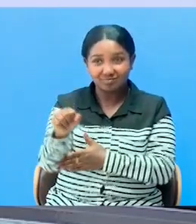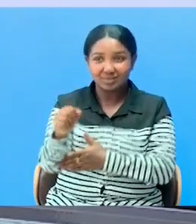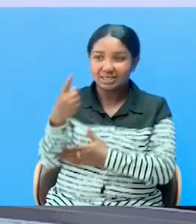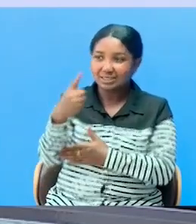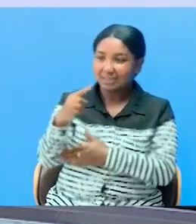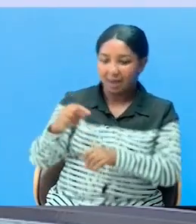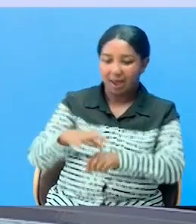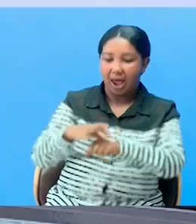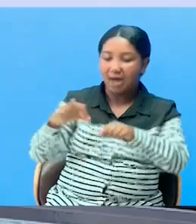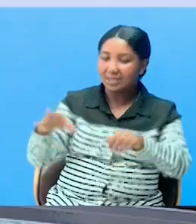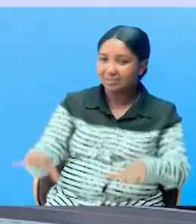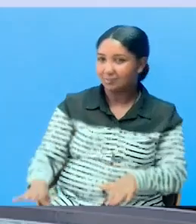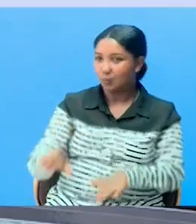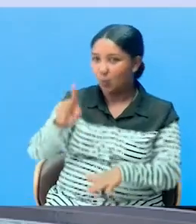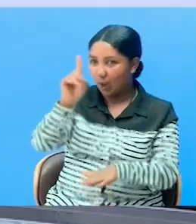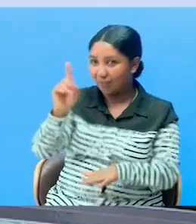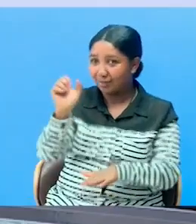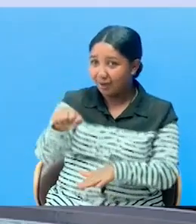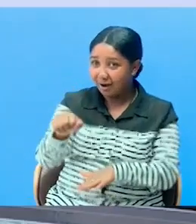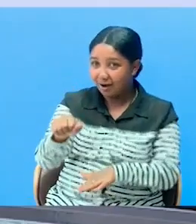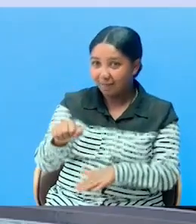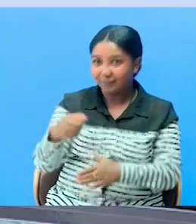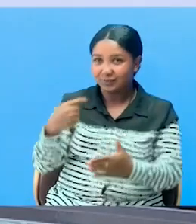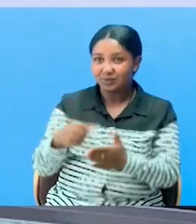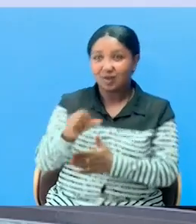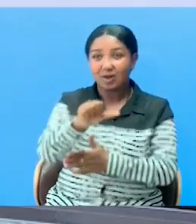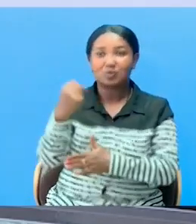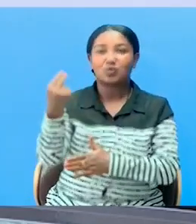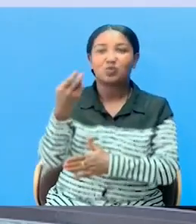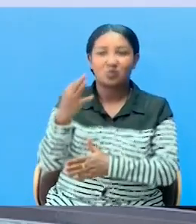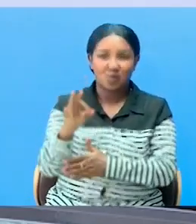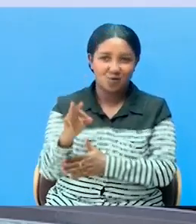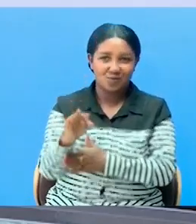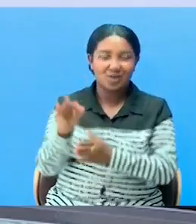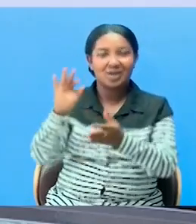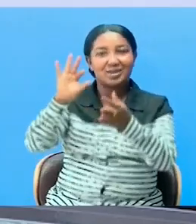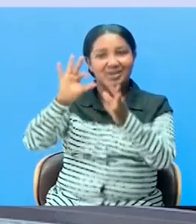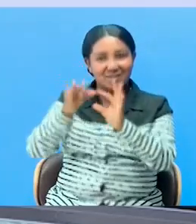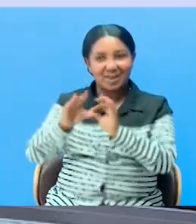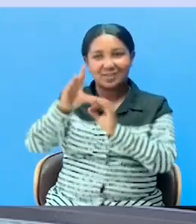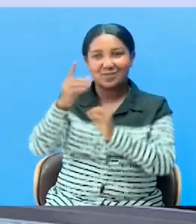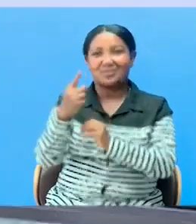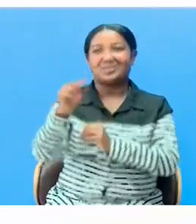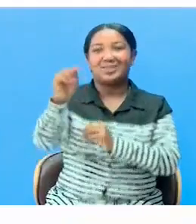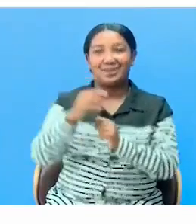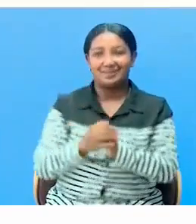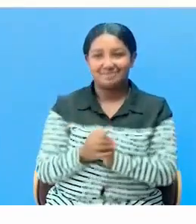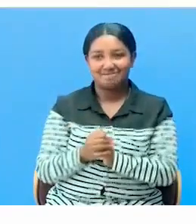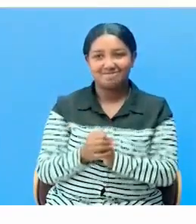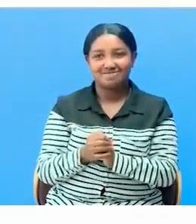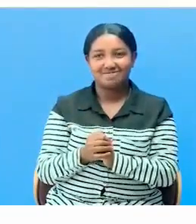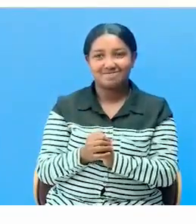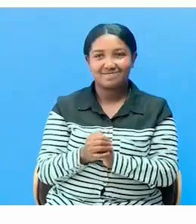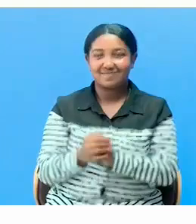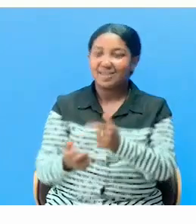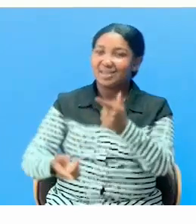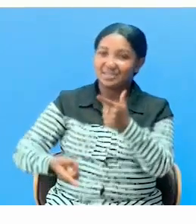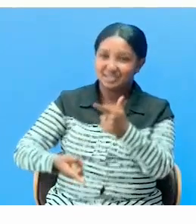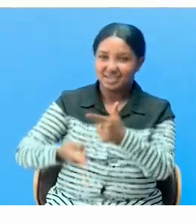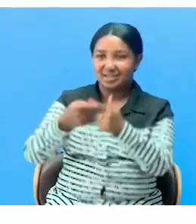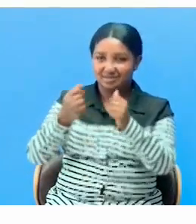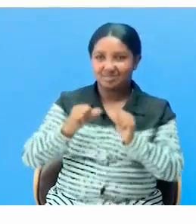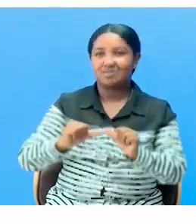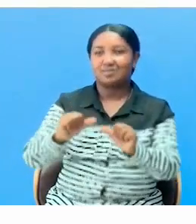The heirs, we can say. Look at this. This is another use of definite articles. Second, let's move